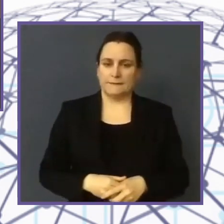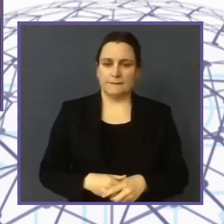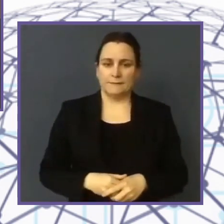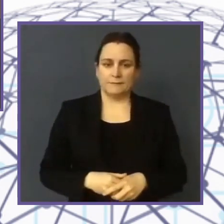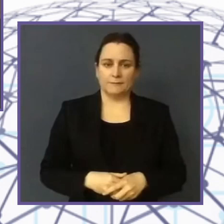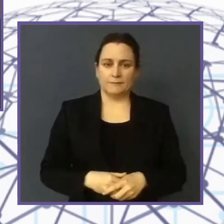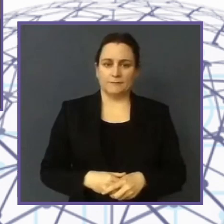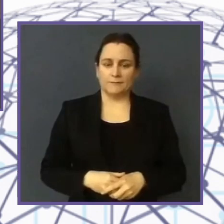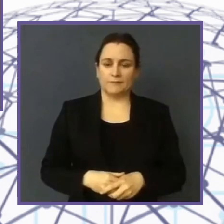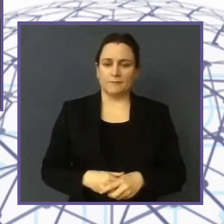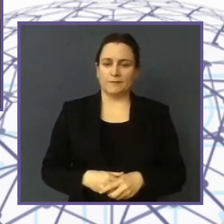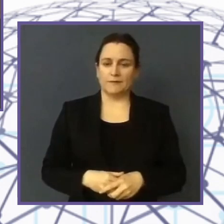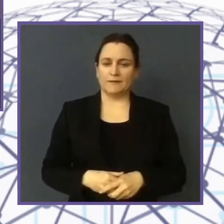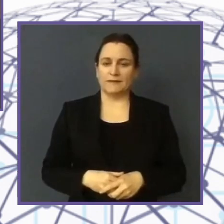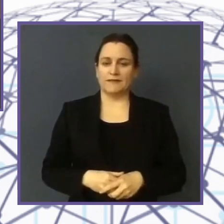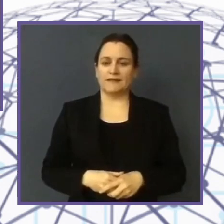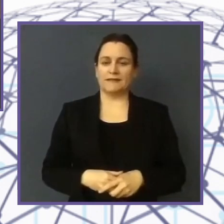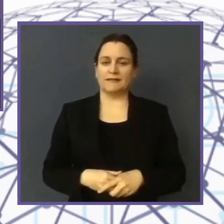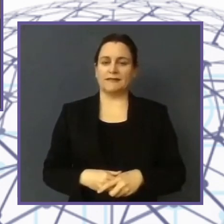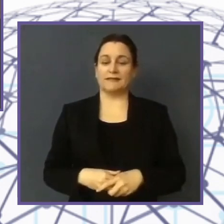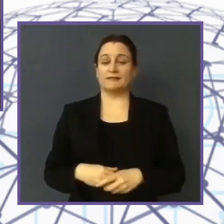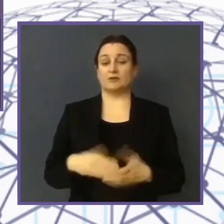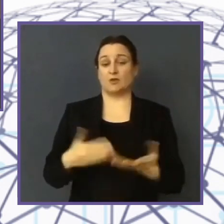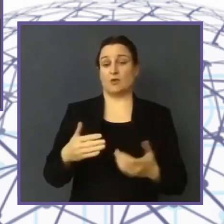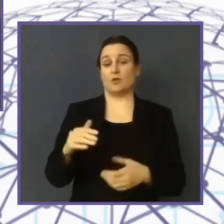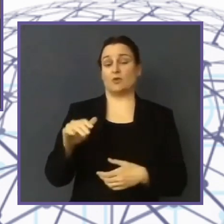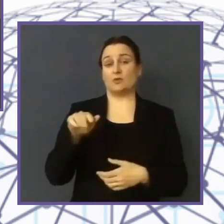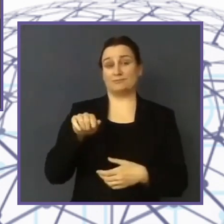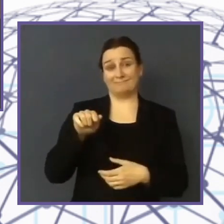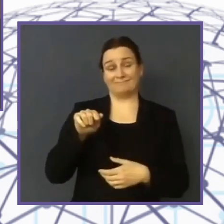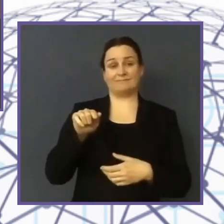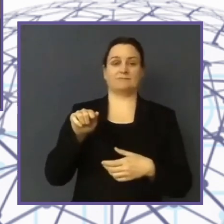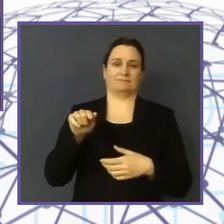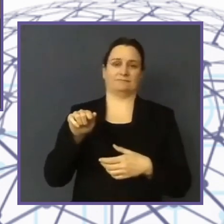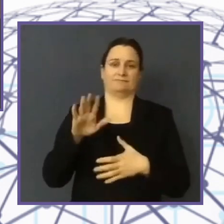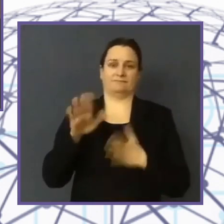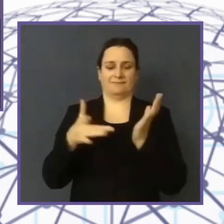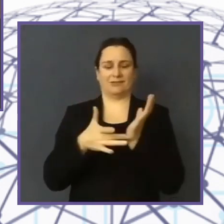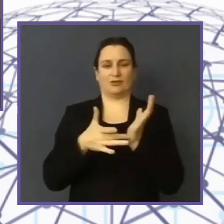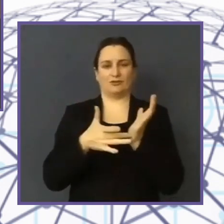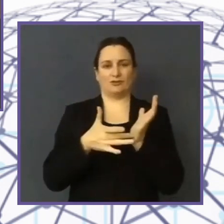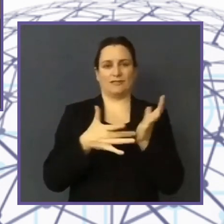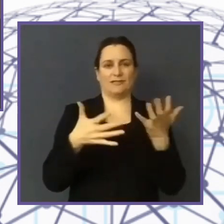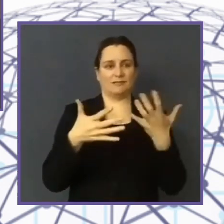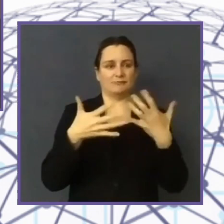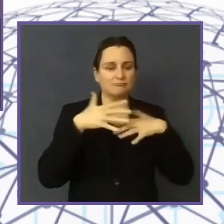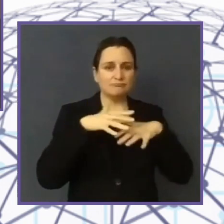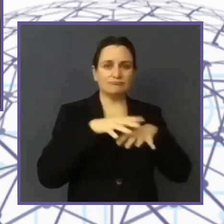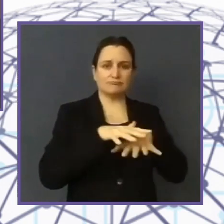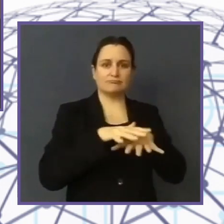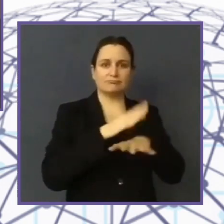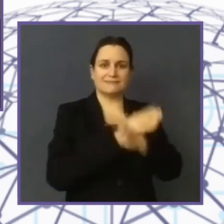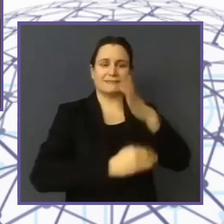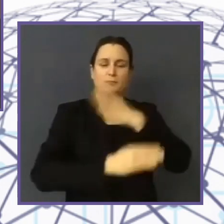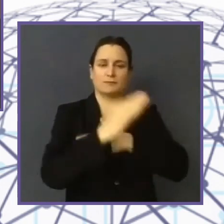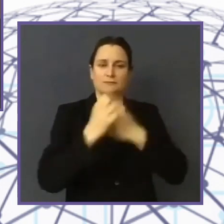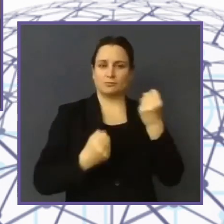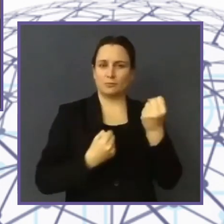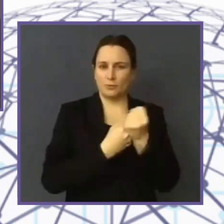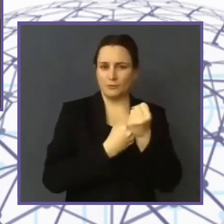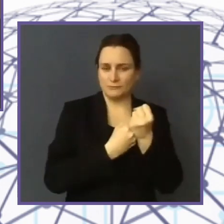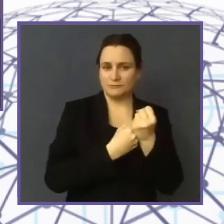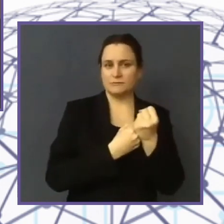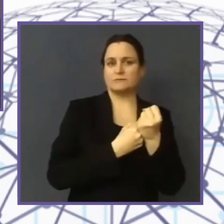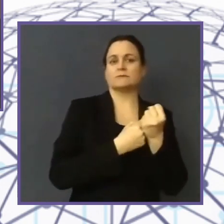a lot of work in the AT data portal using artificial intelligence to really be able